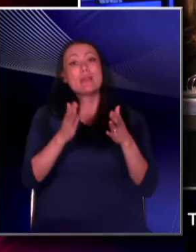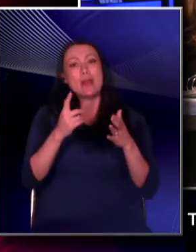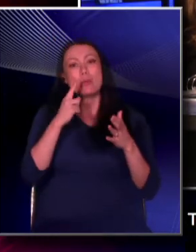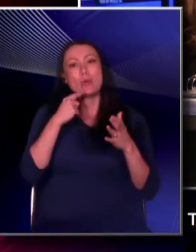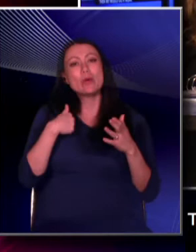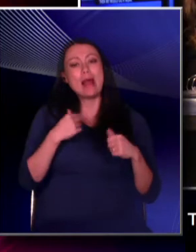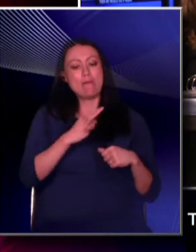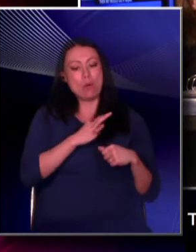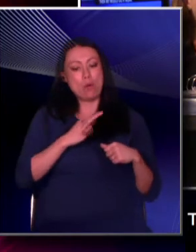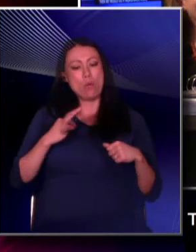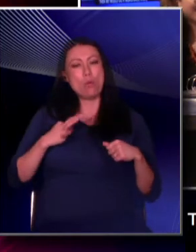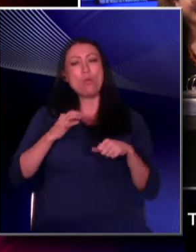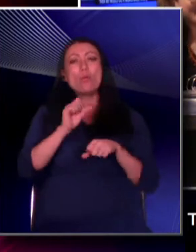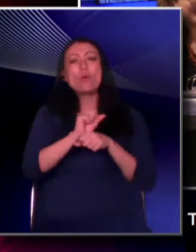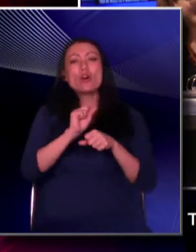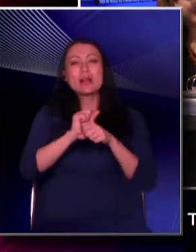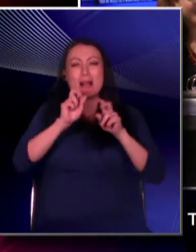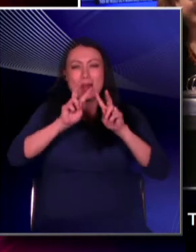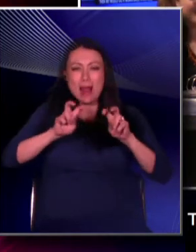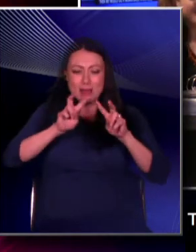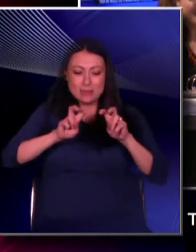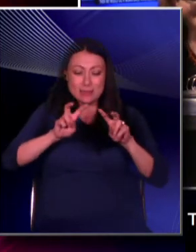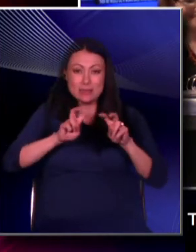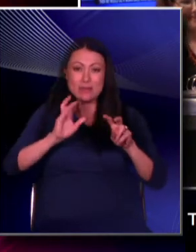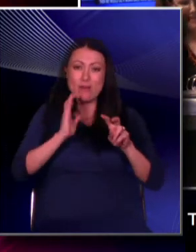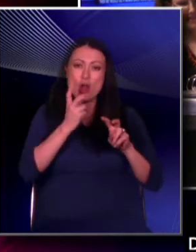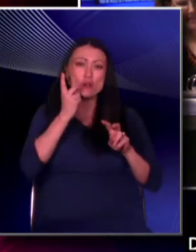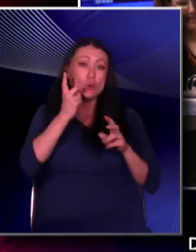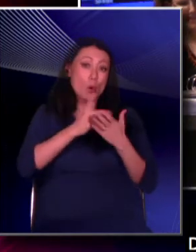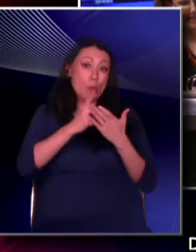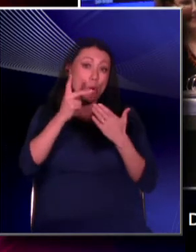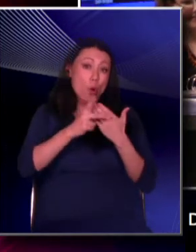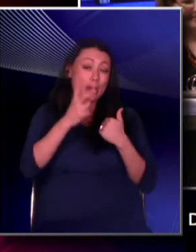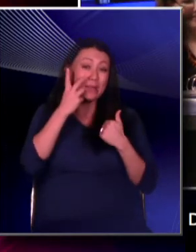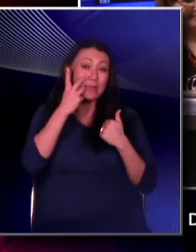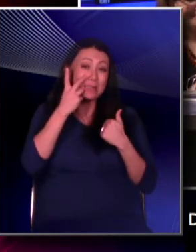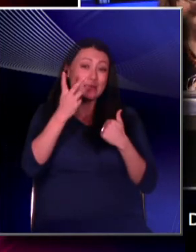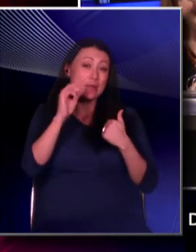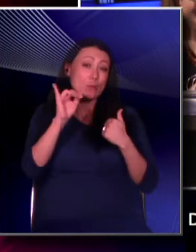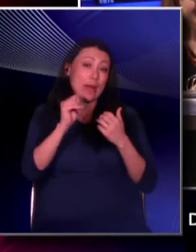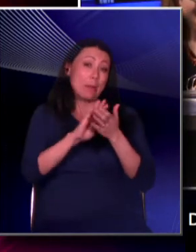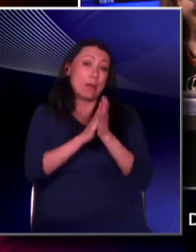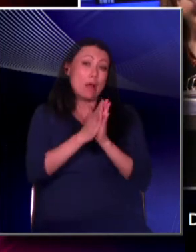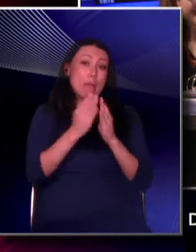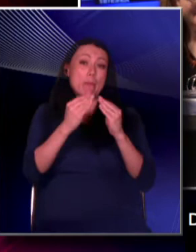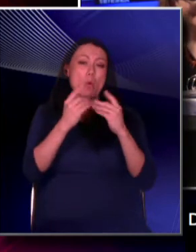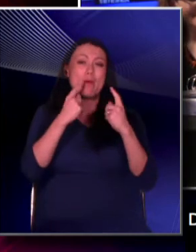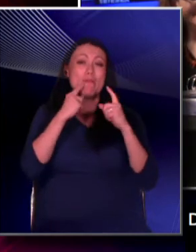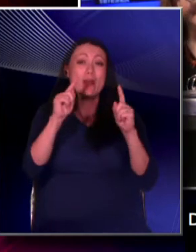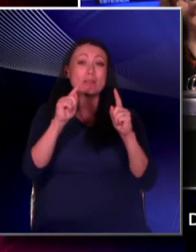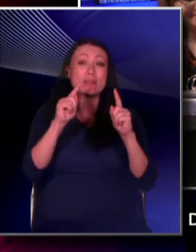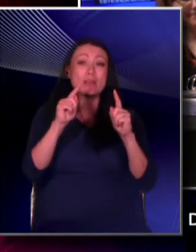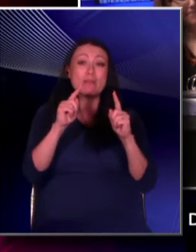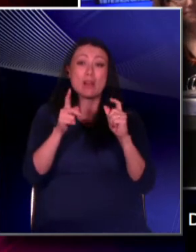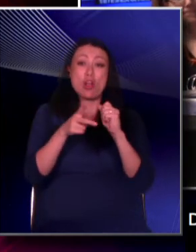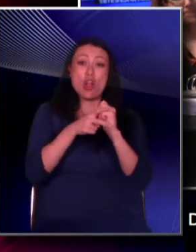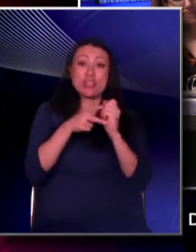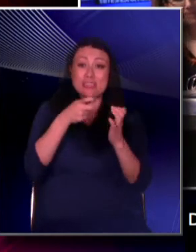workforce analysis of our dorm program to see if we can become more effective, cost